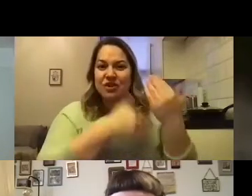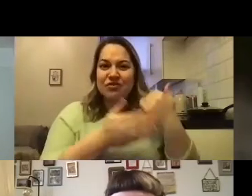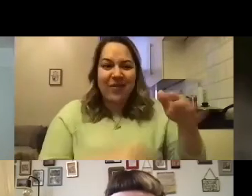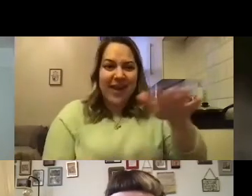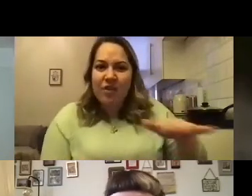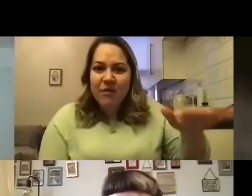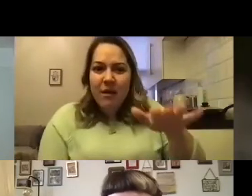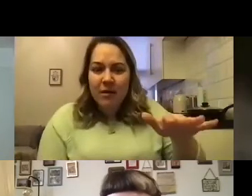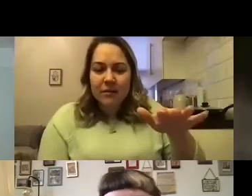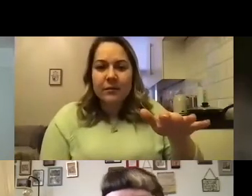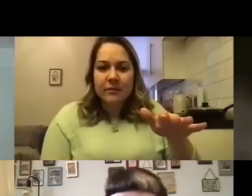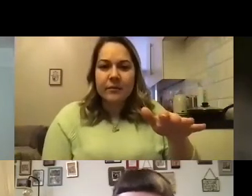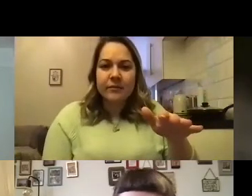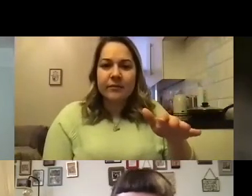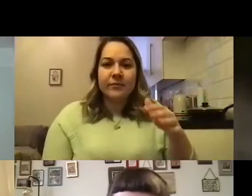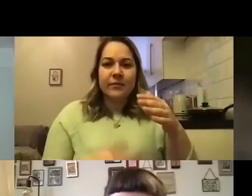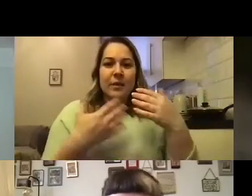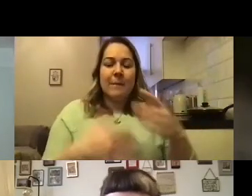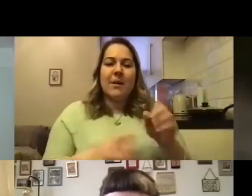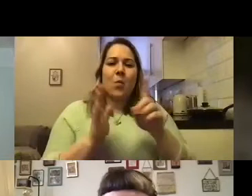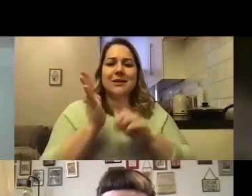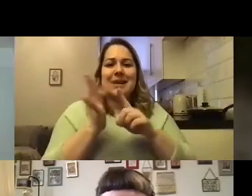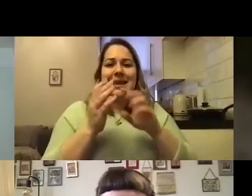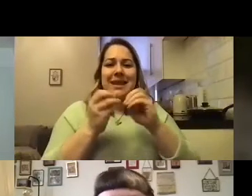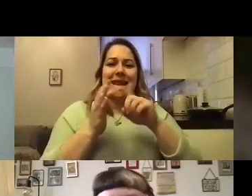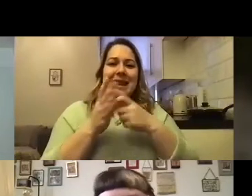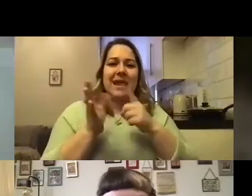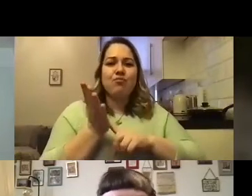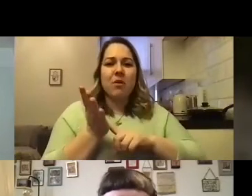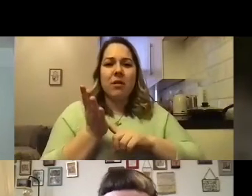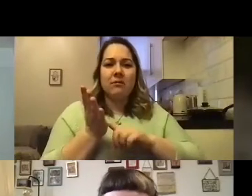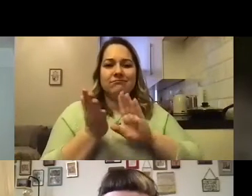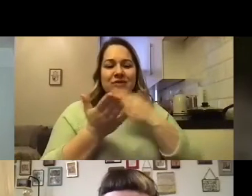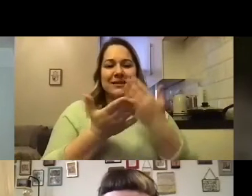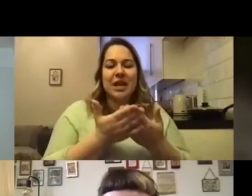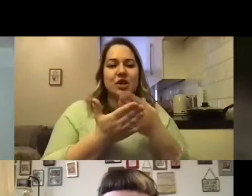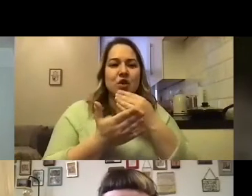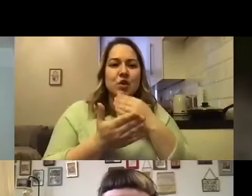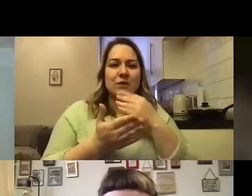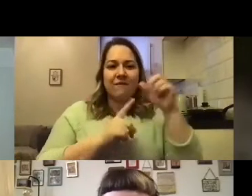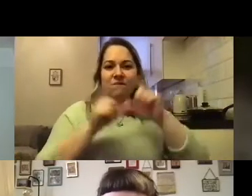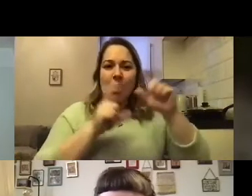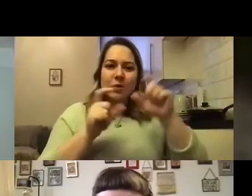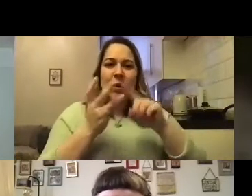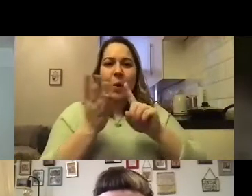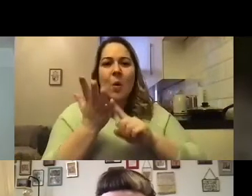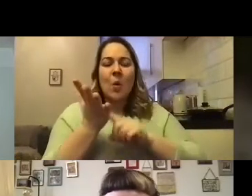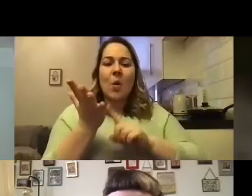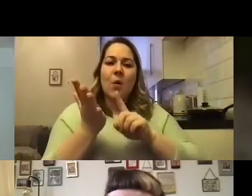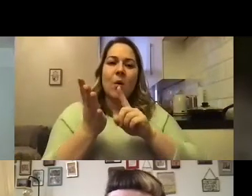also kind of taking a liberal interpretation of some of those and using collage as a way to be able to try and bring those stories to